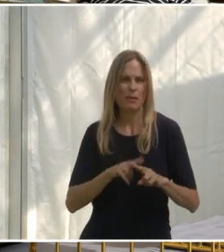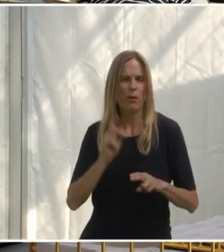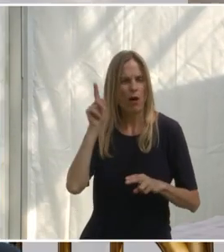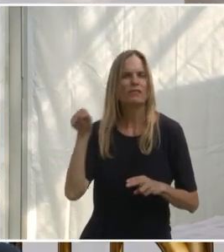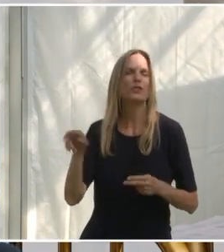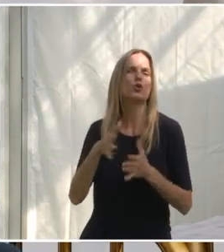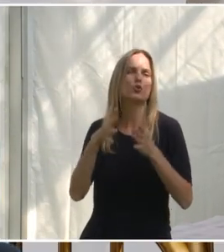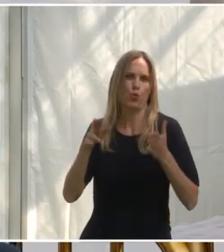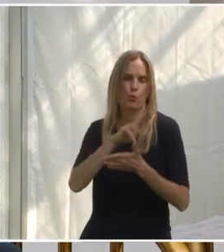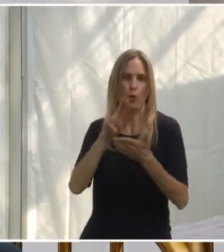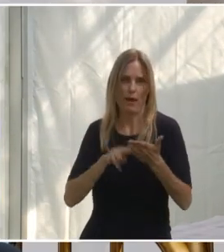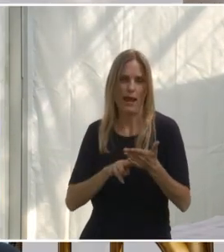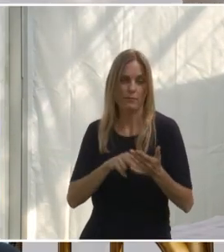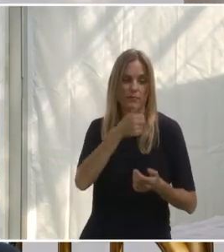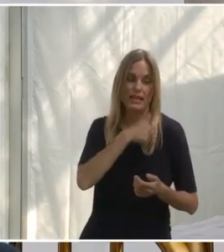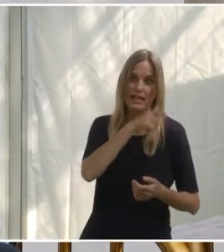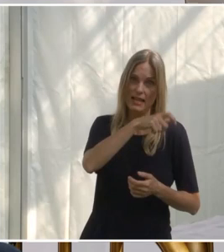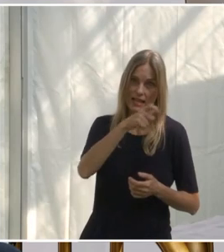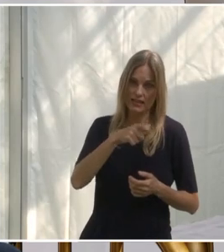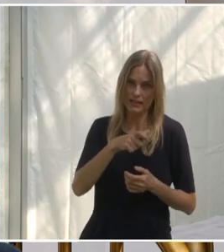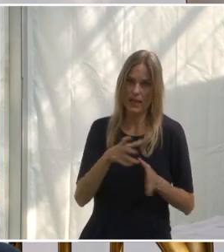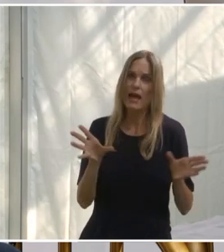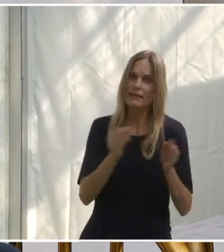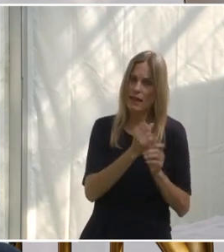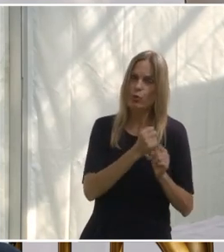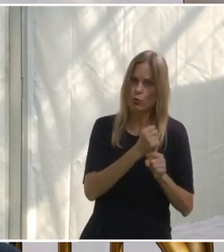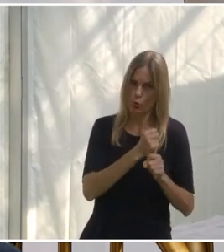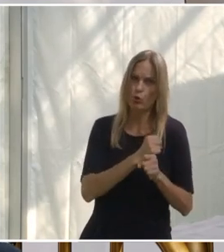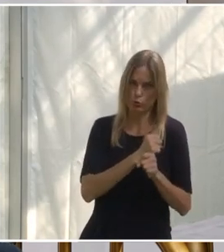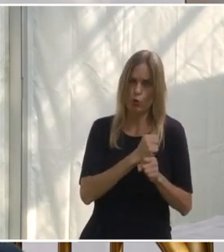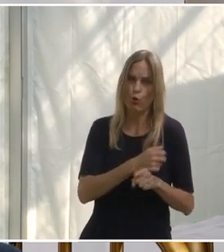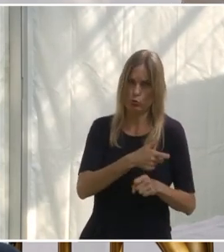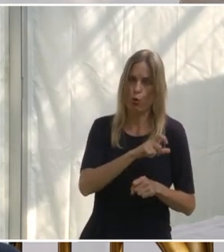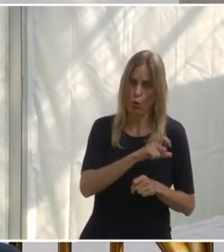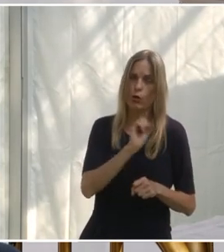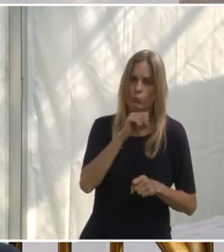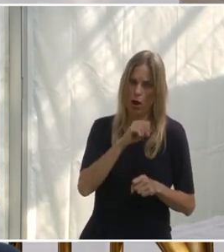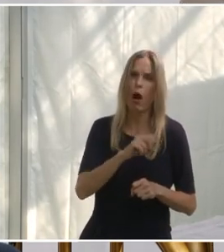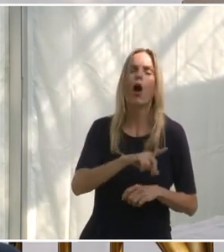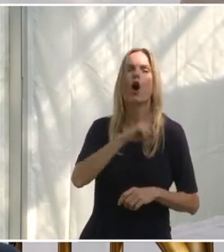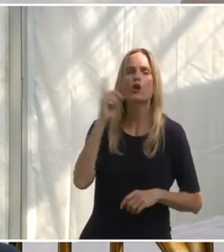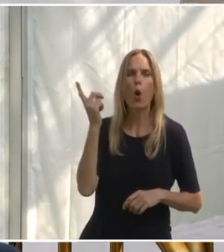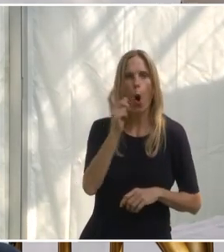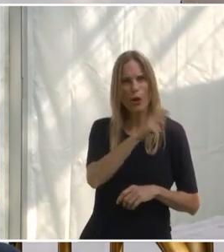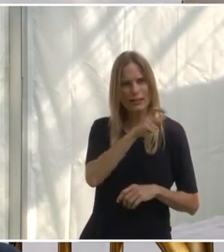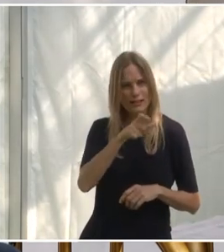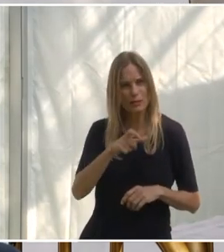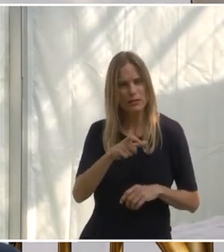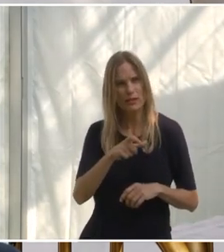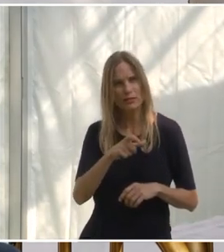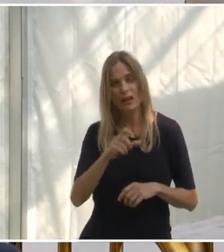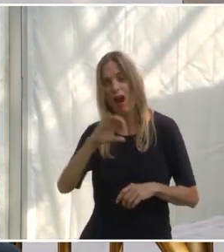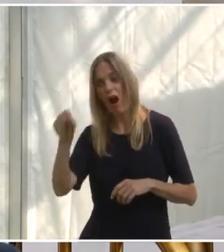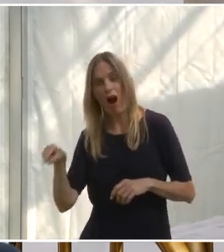issue. Estonians could collaborate much more. There's a young population. The average age in Africa